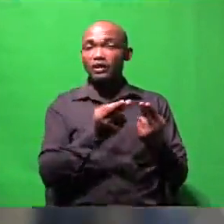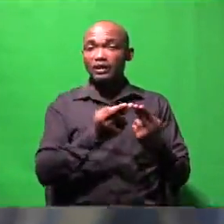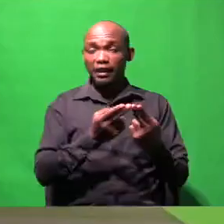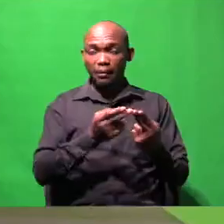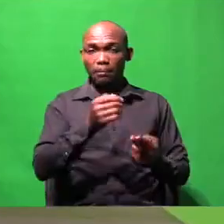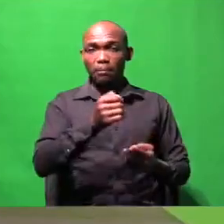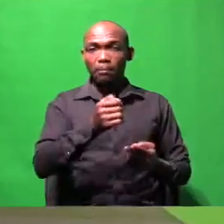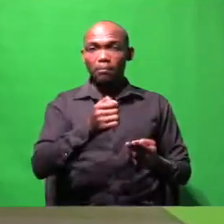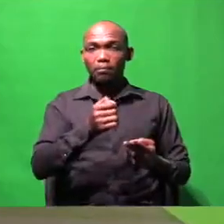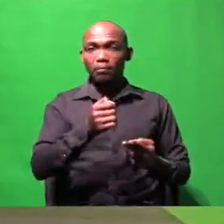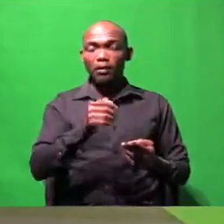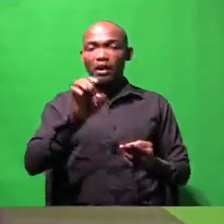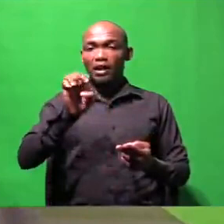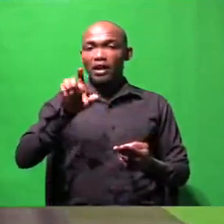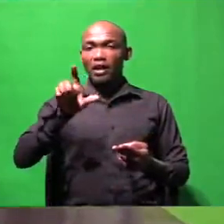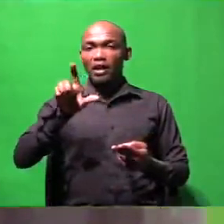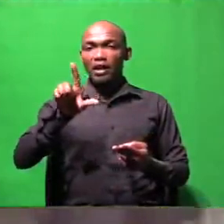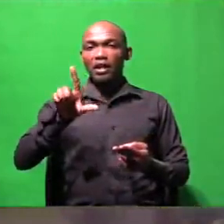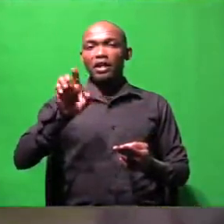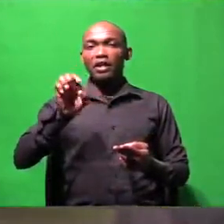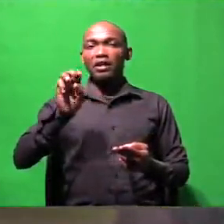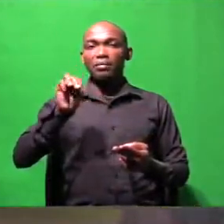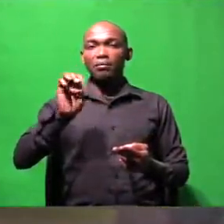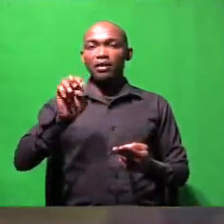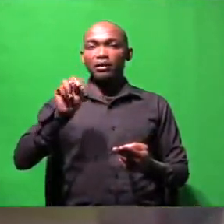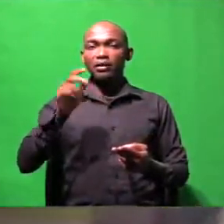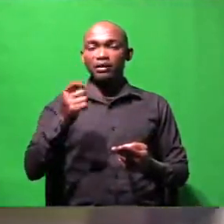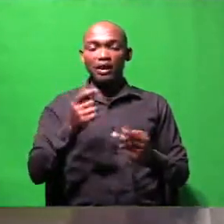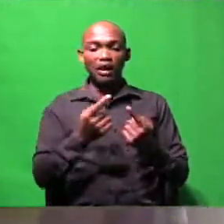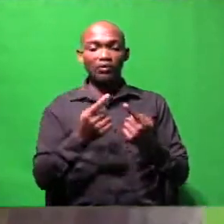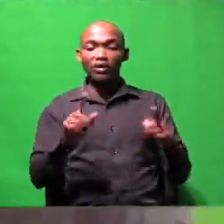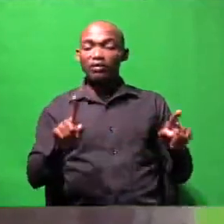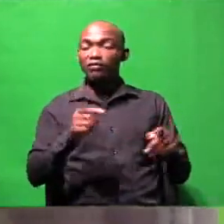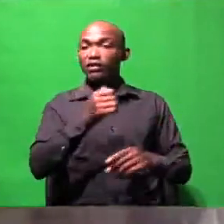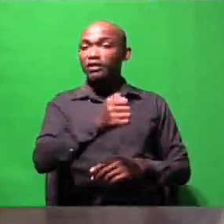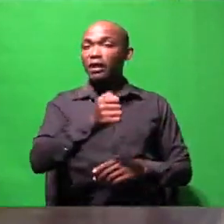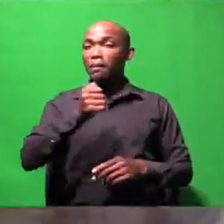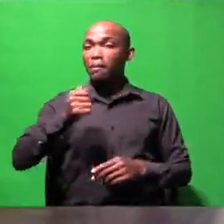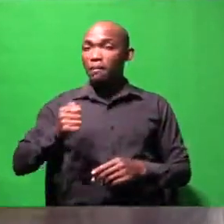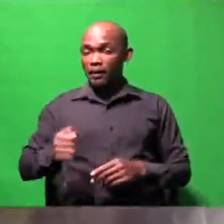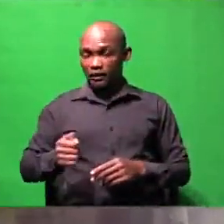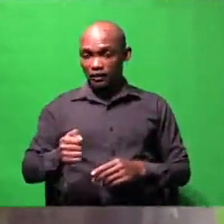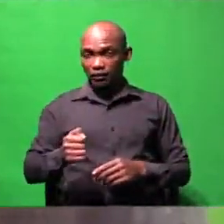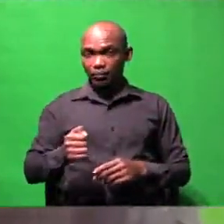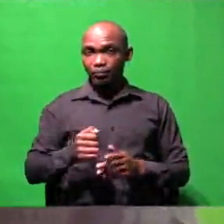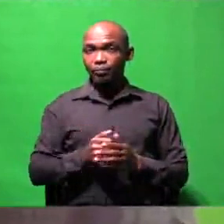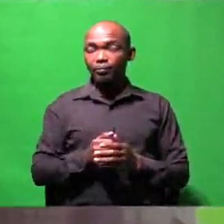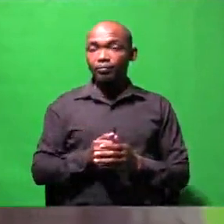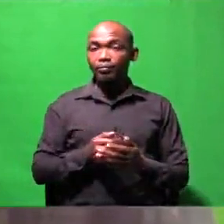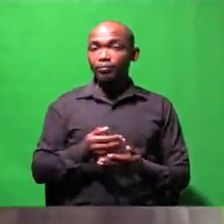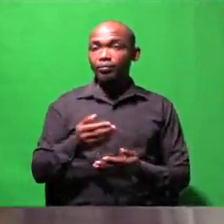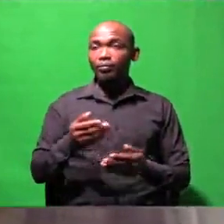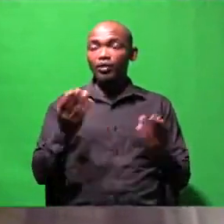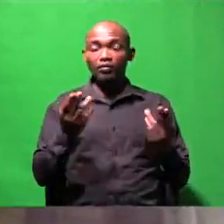think? This is the modification. So we just want to match